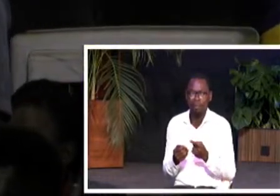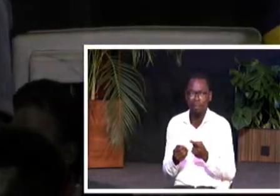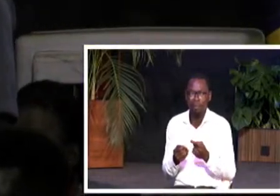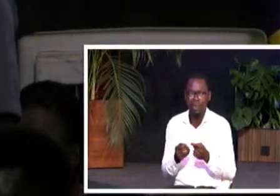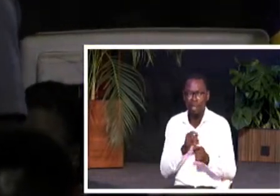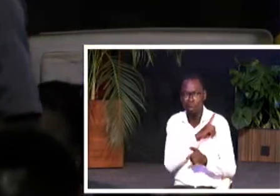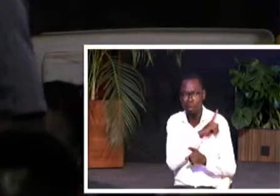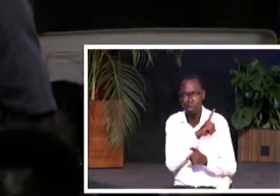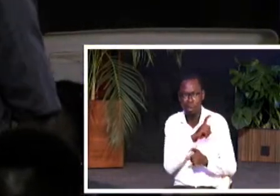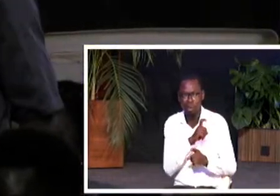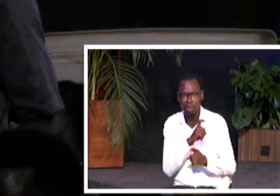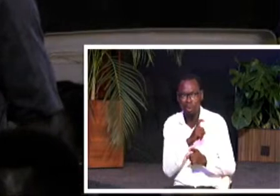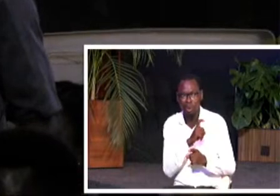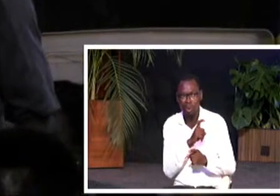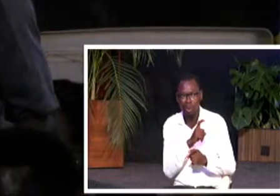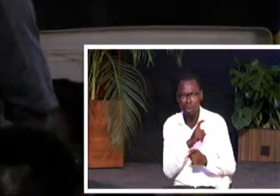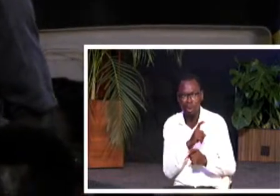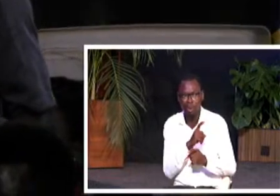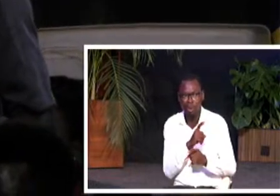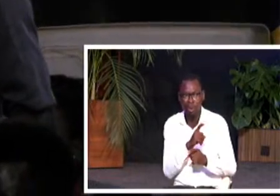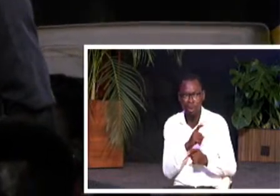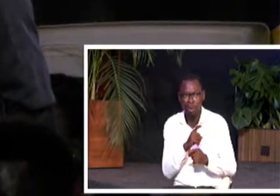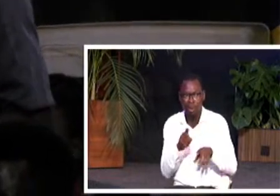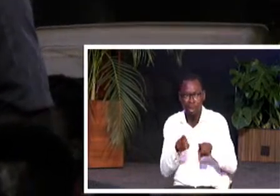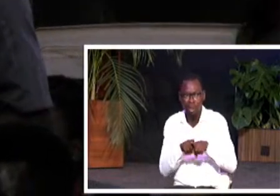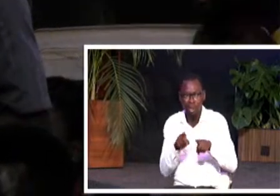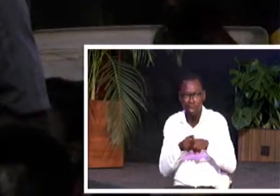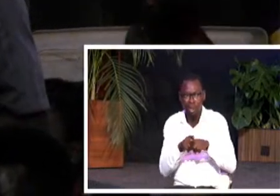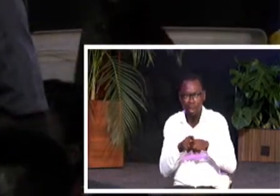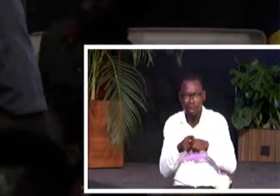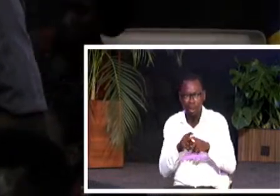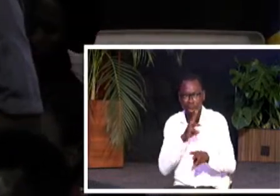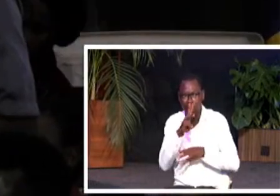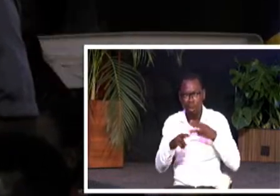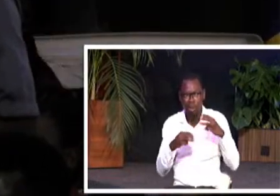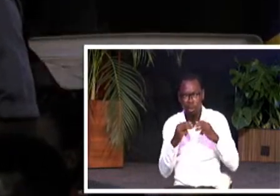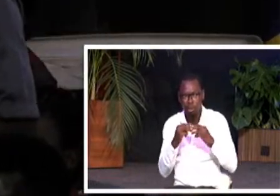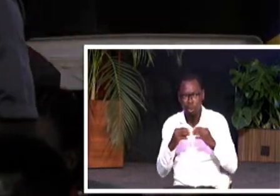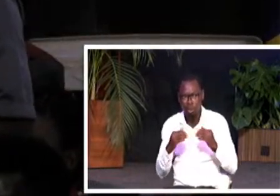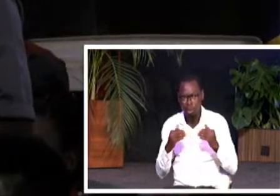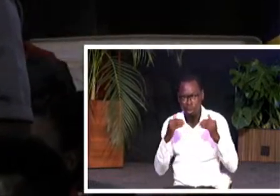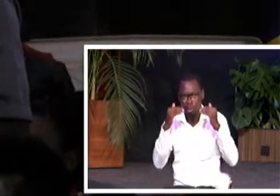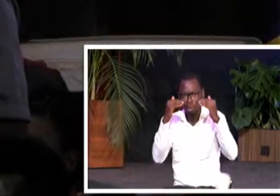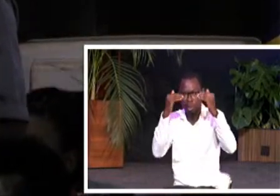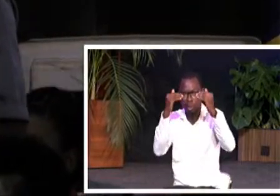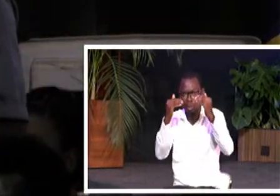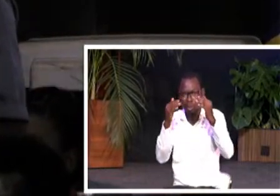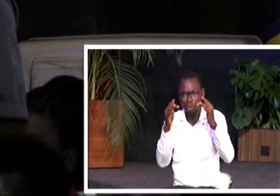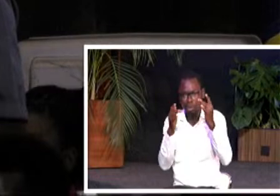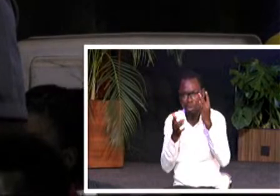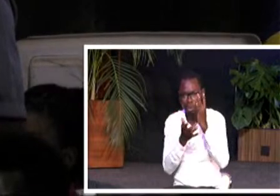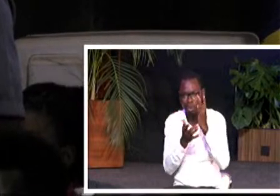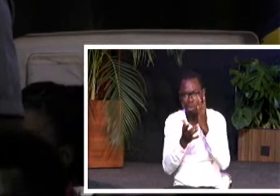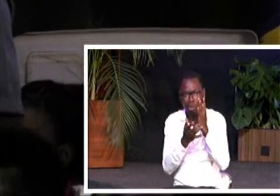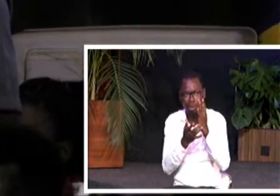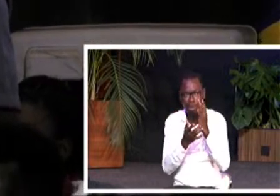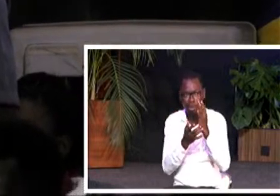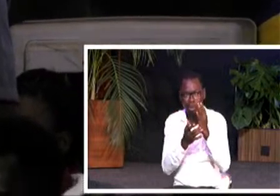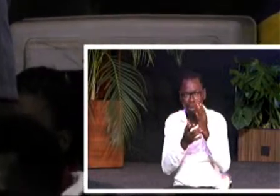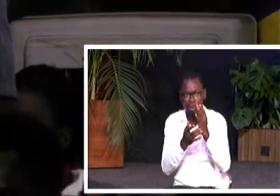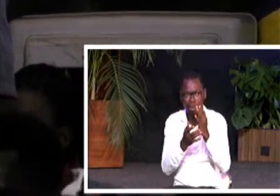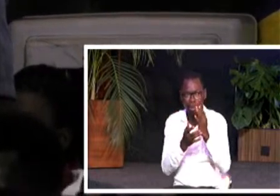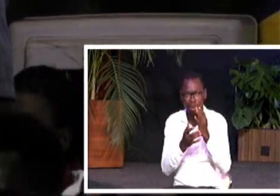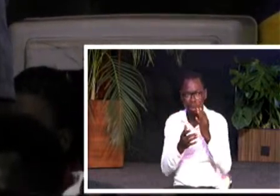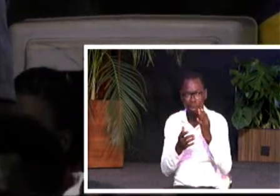like to ask, as the world is moving to the virtual space, how will we still be relevant with our